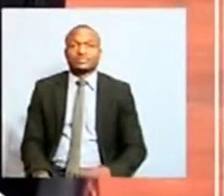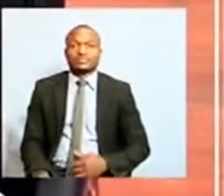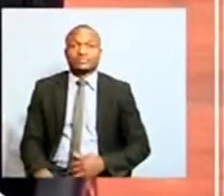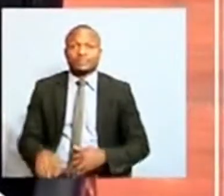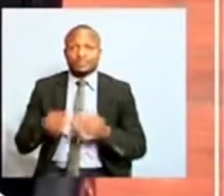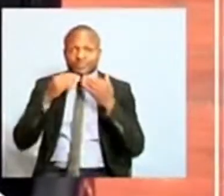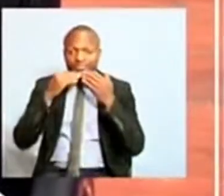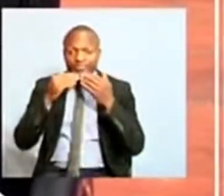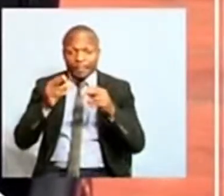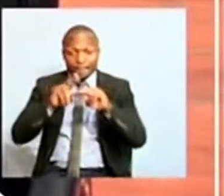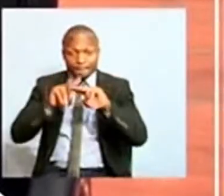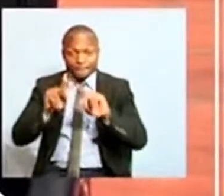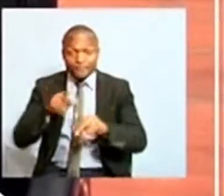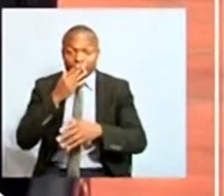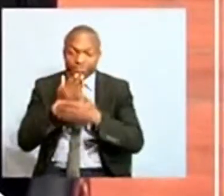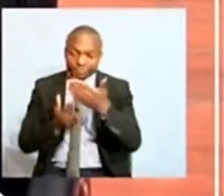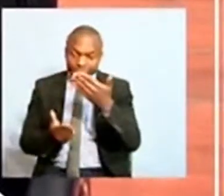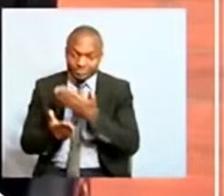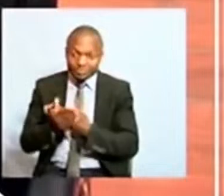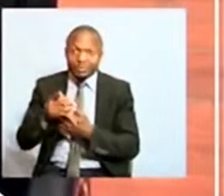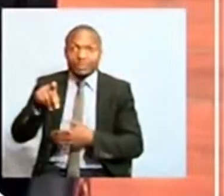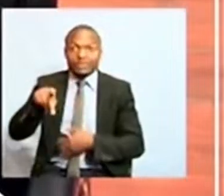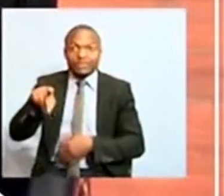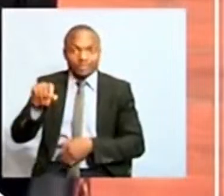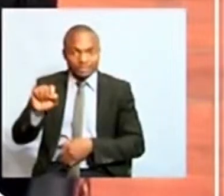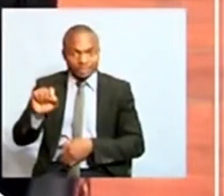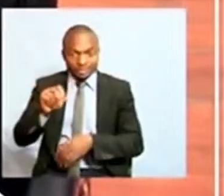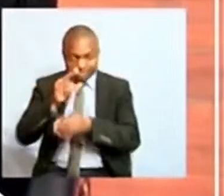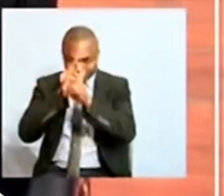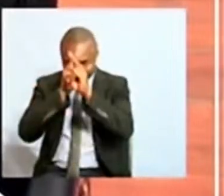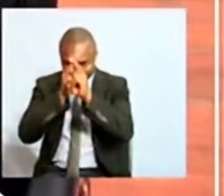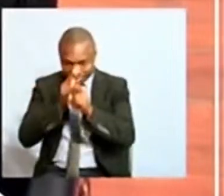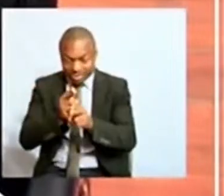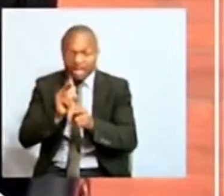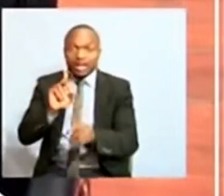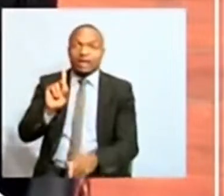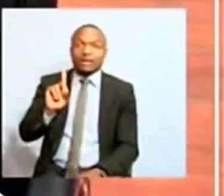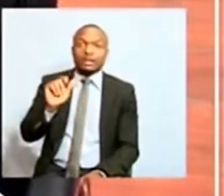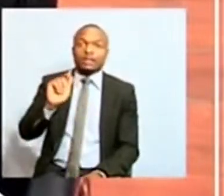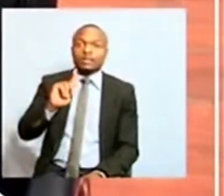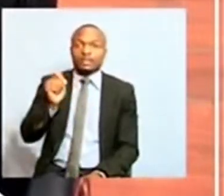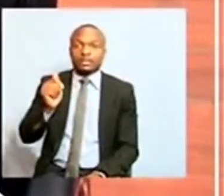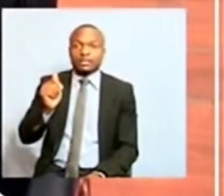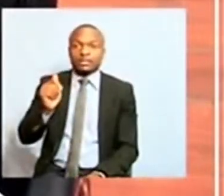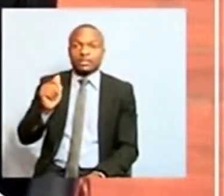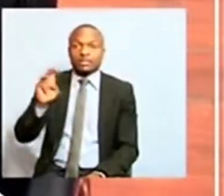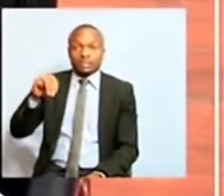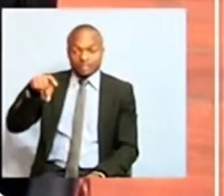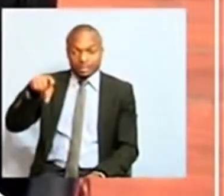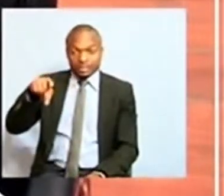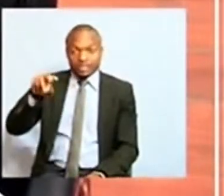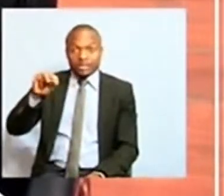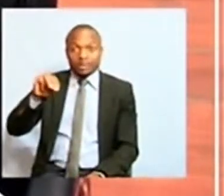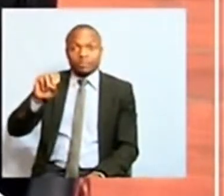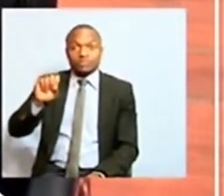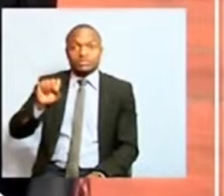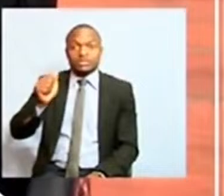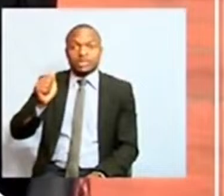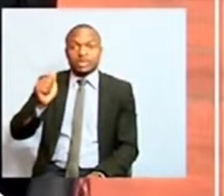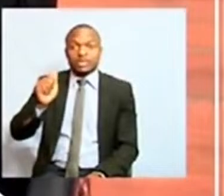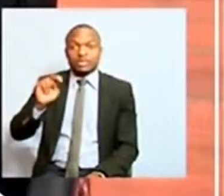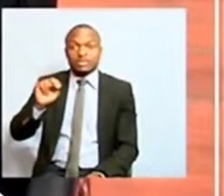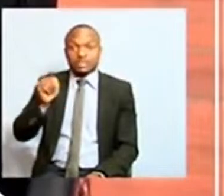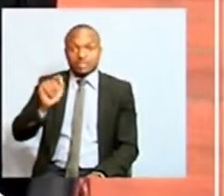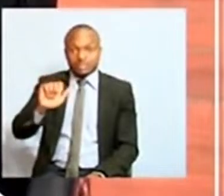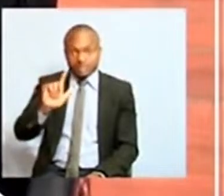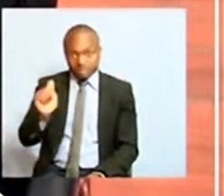Thank you, Chair. Morning, PS. I'm Honorable Elias Daka, Member of Parliament from Sinzara constituency in the Eastern Province.